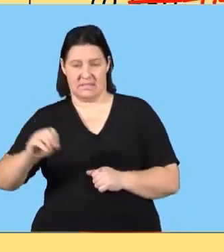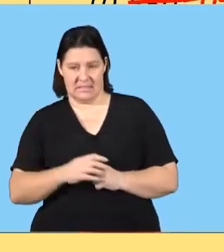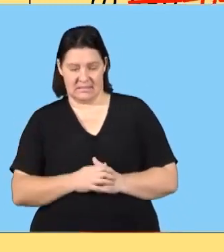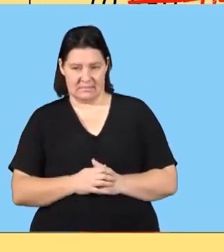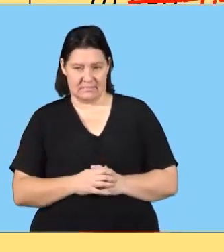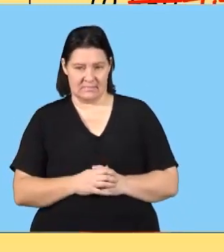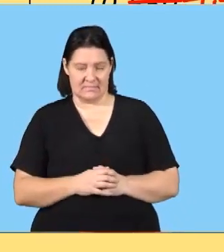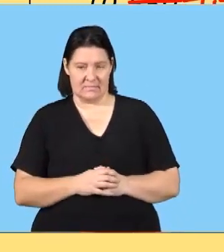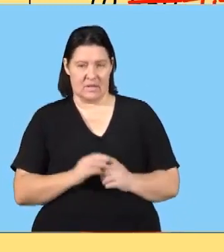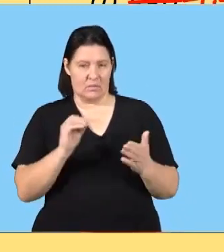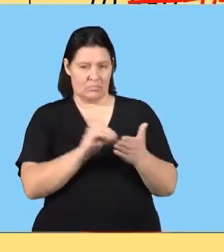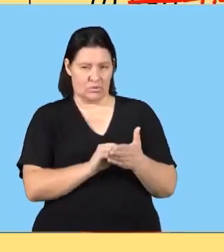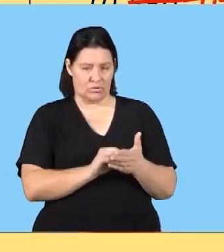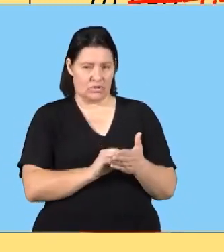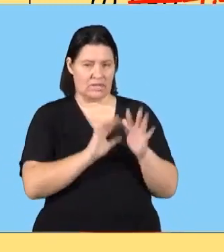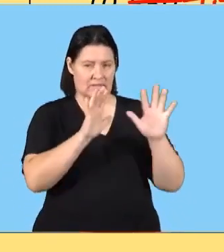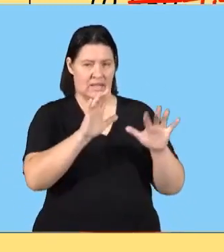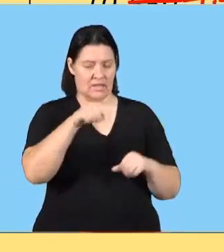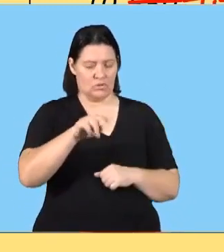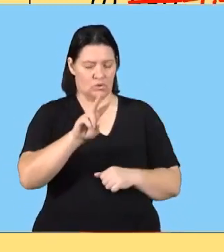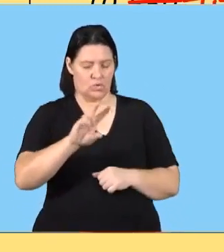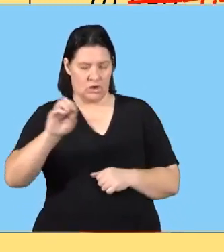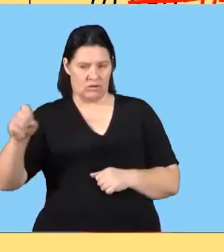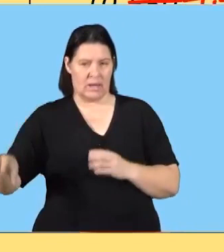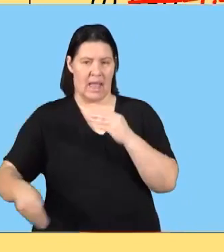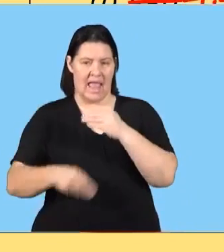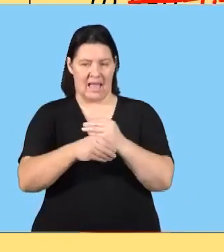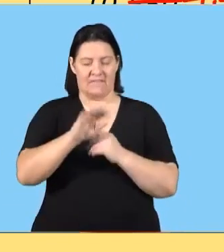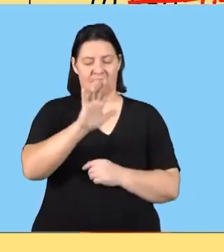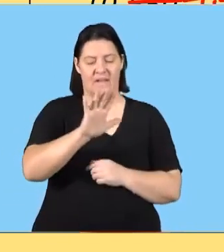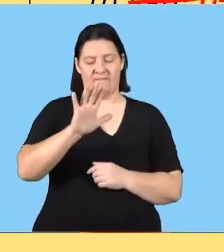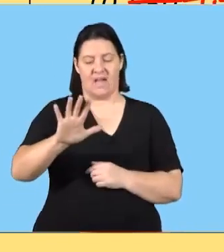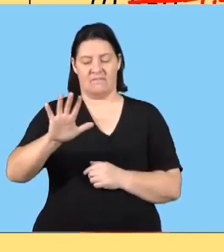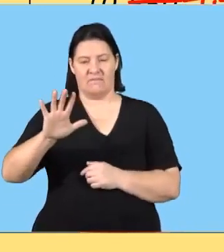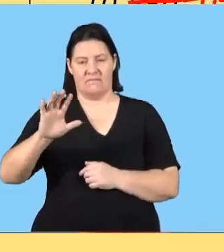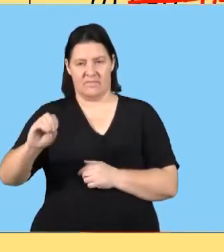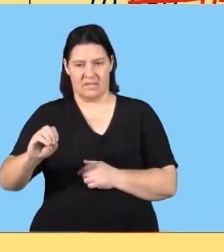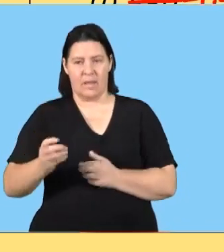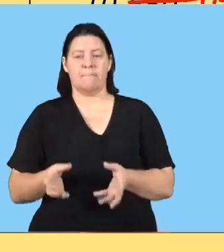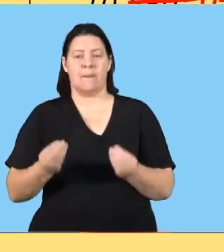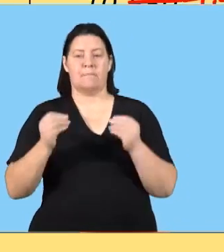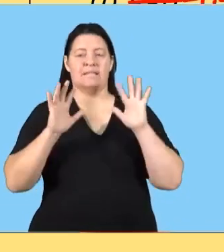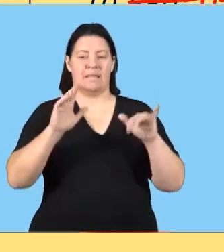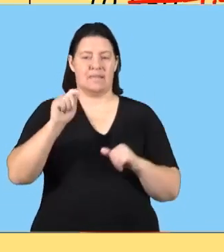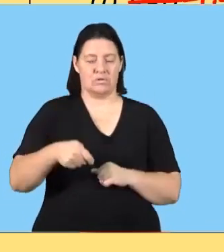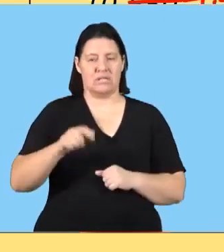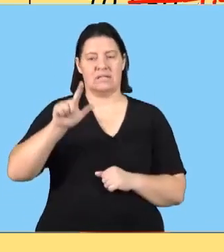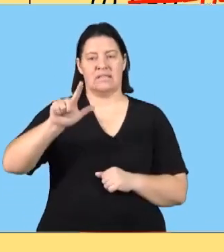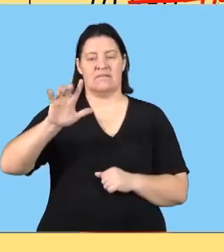10,750. I want you to punch in your calculator again and see. It's 10,200 plus 550 to give you